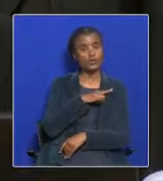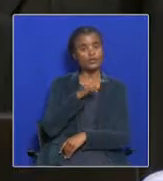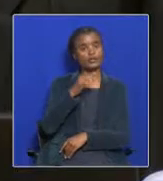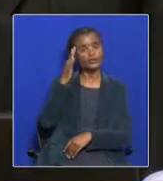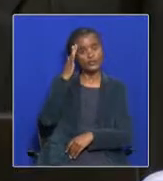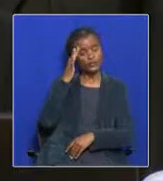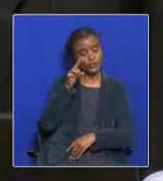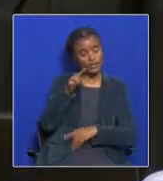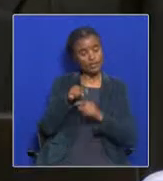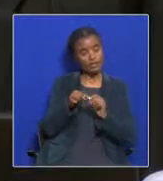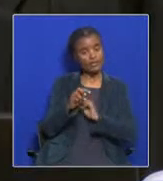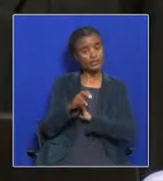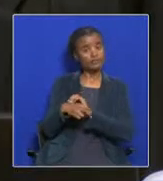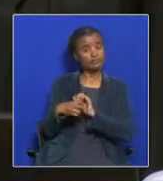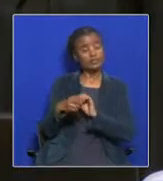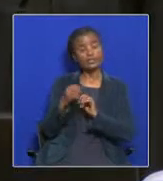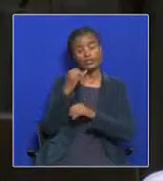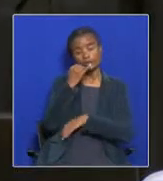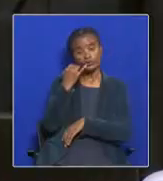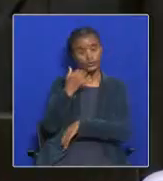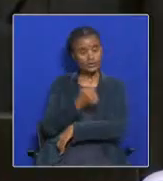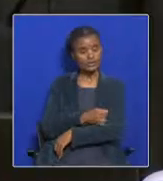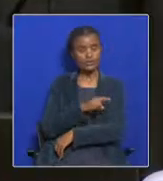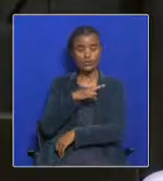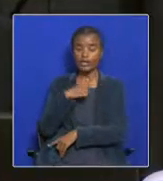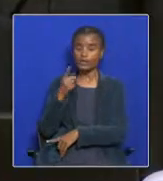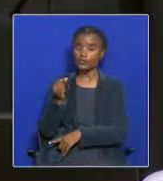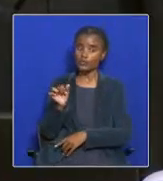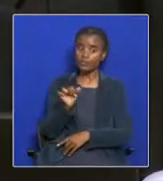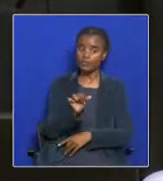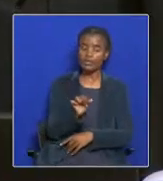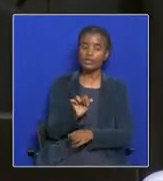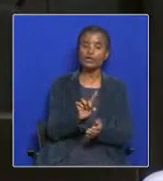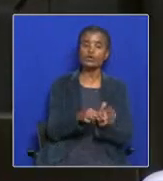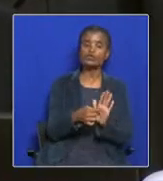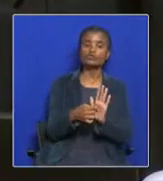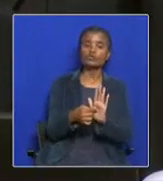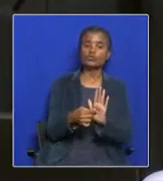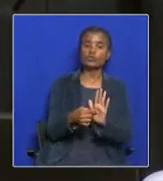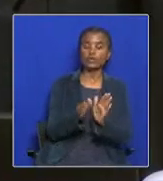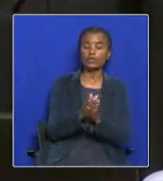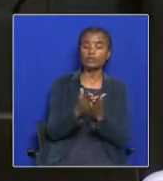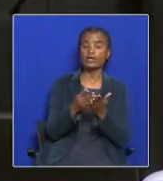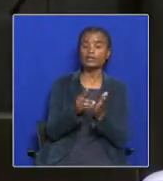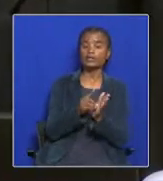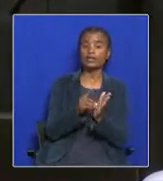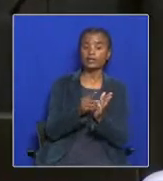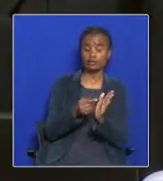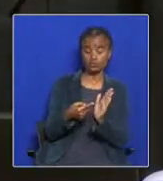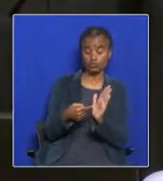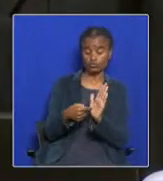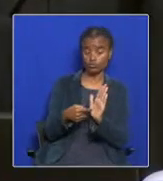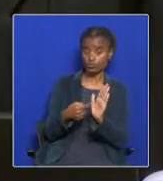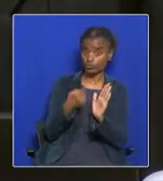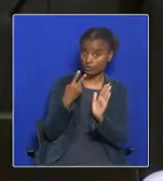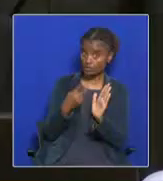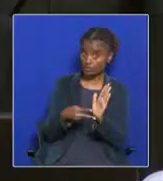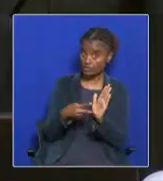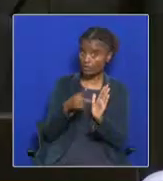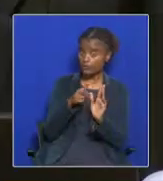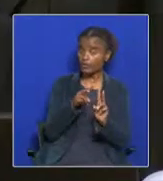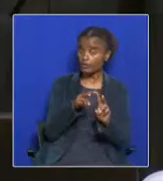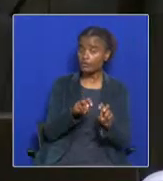through the motions so that you can show up a diary and say, see, we were doing an investigation, we were serious about